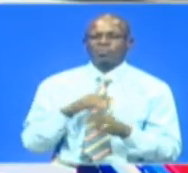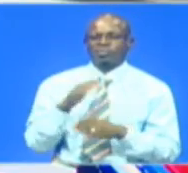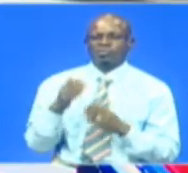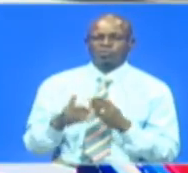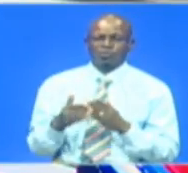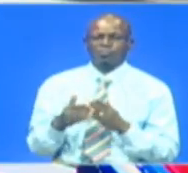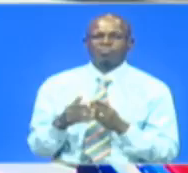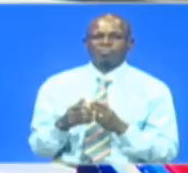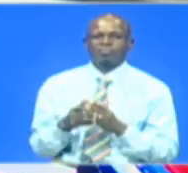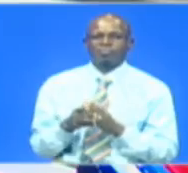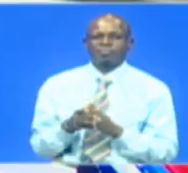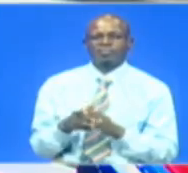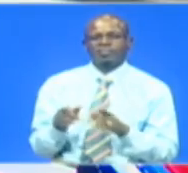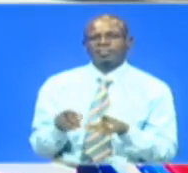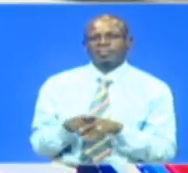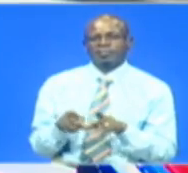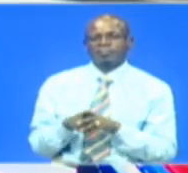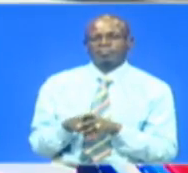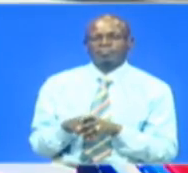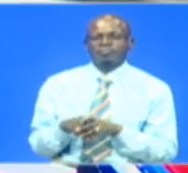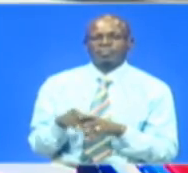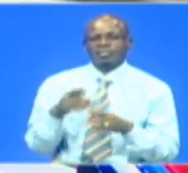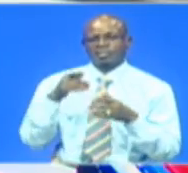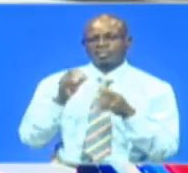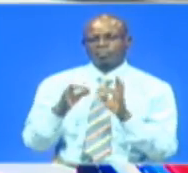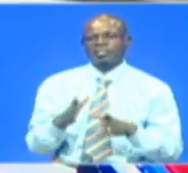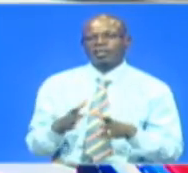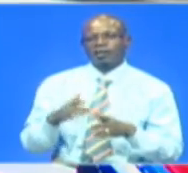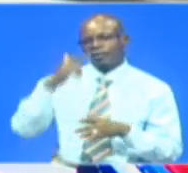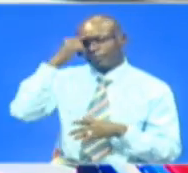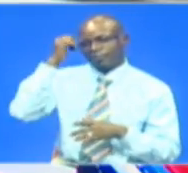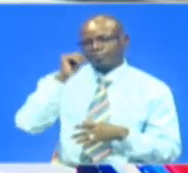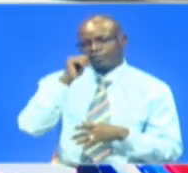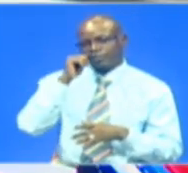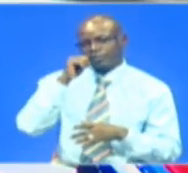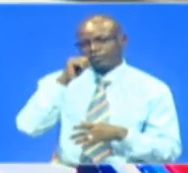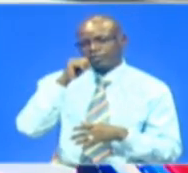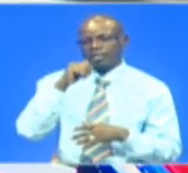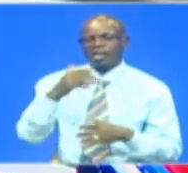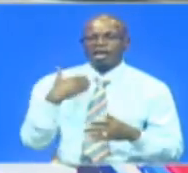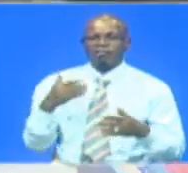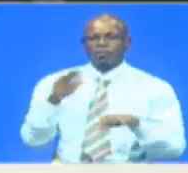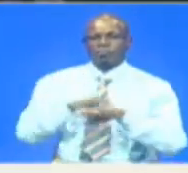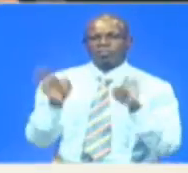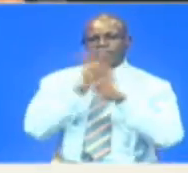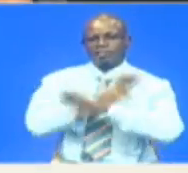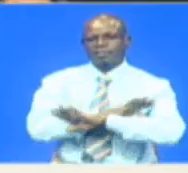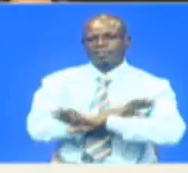yourself a good night. I'm Dennis Okari. Our sign language presenter tonight was Rafael Mbalo. Have a good night.